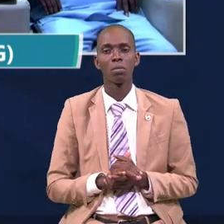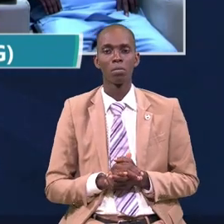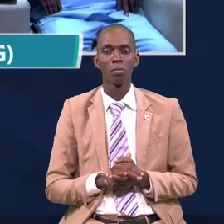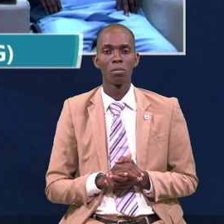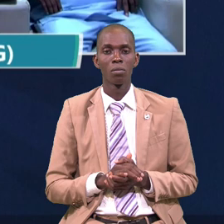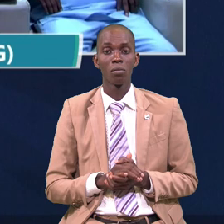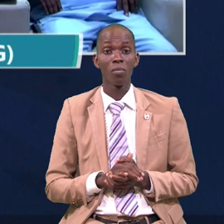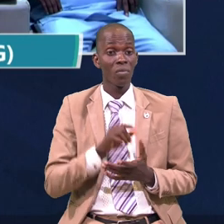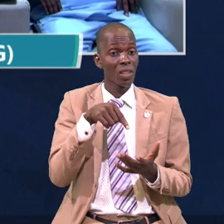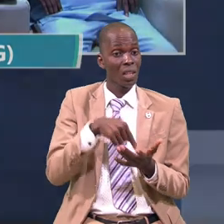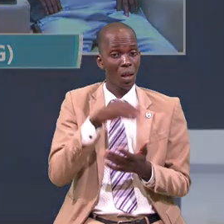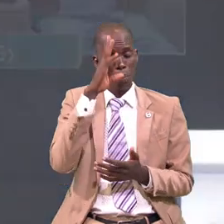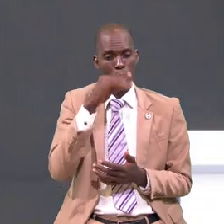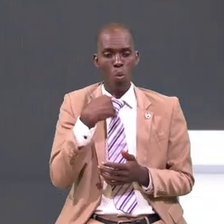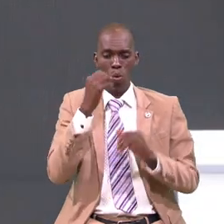This man who can